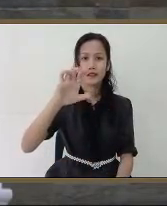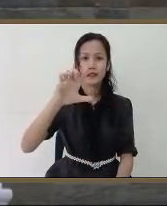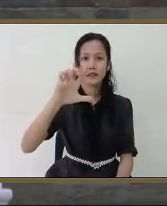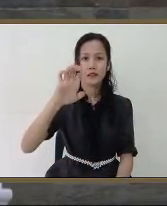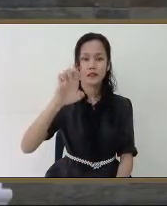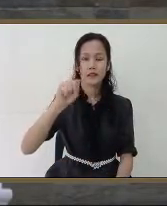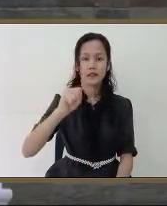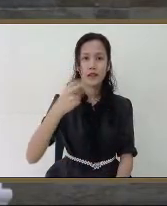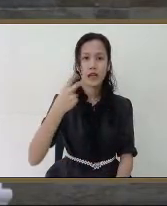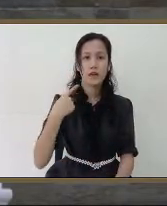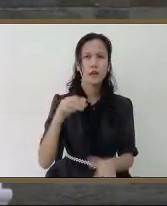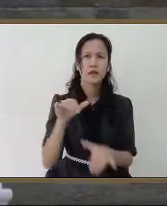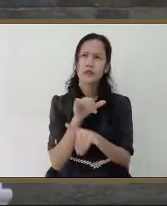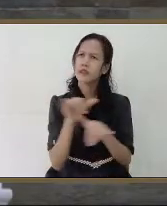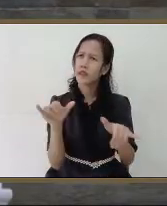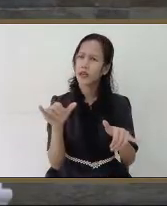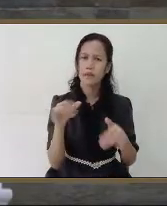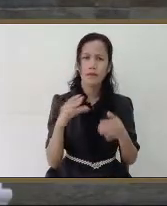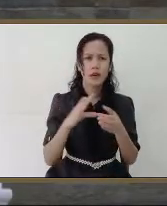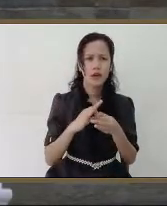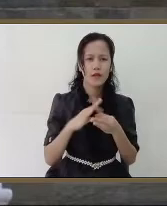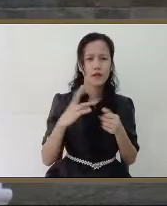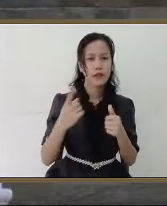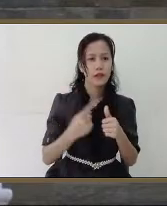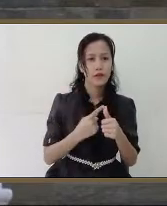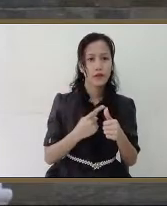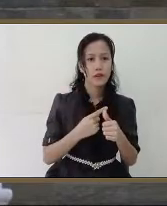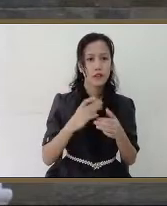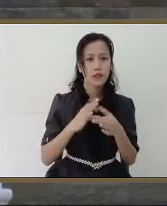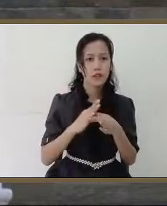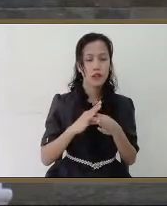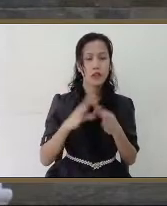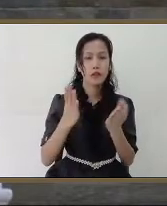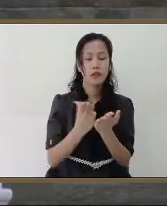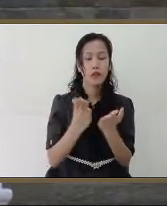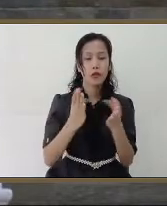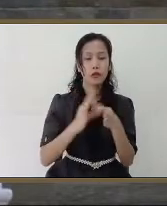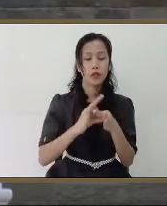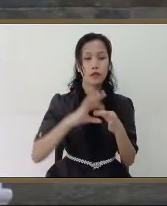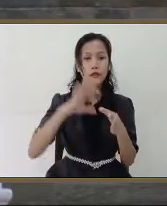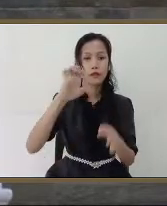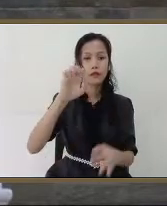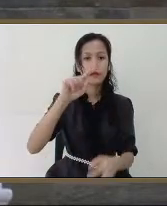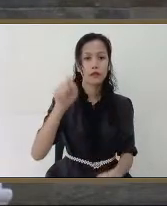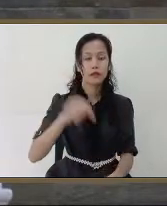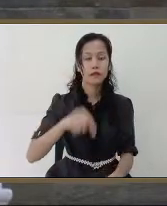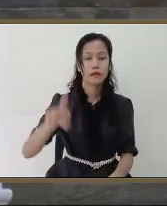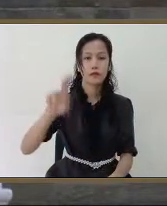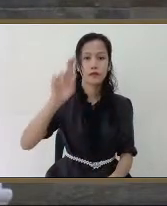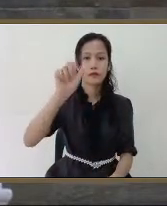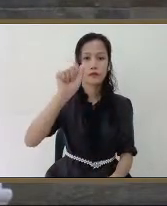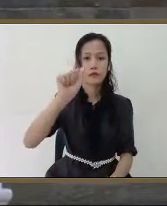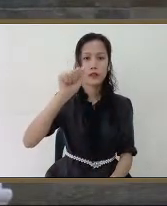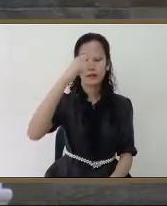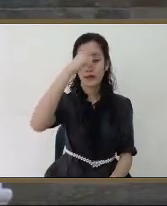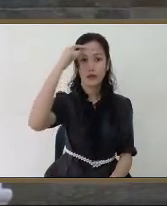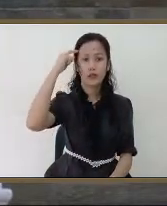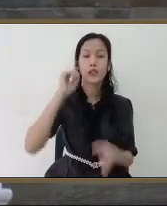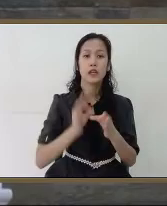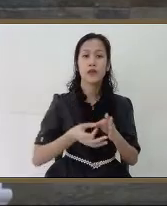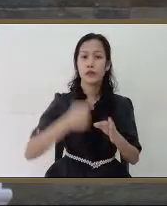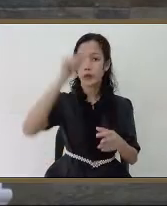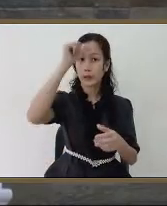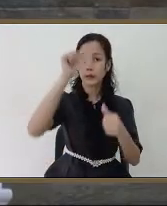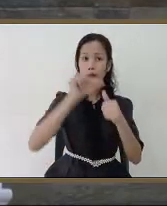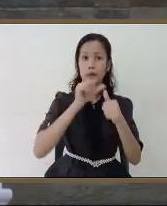pagkakahalintulad po yan sa panimulang verses ng Book of Ezra. It is because, kung maalala nyo rin po,